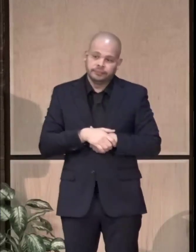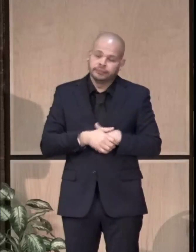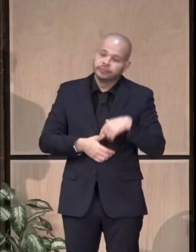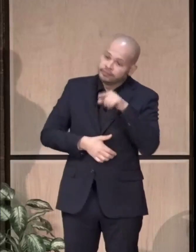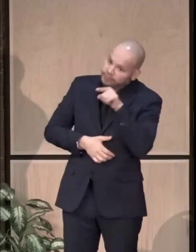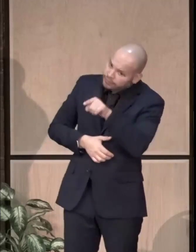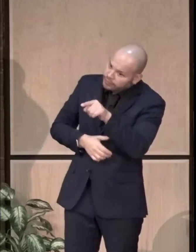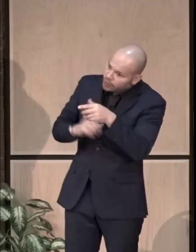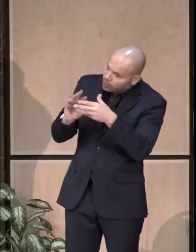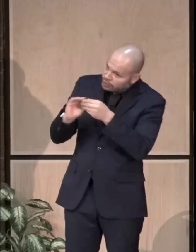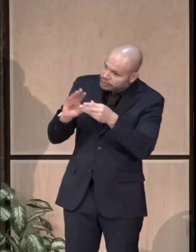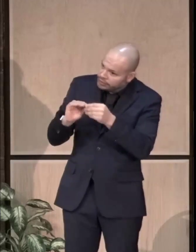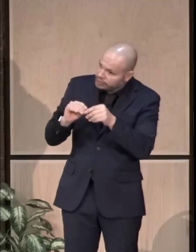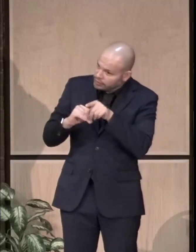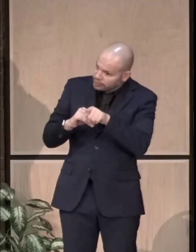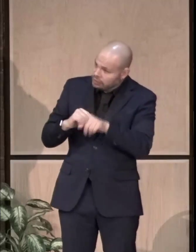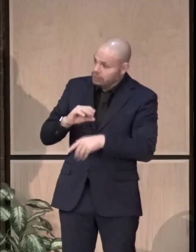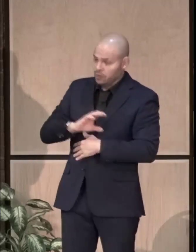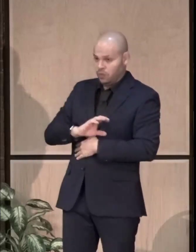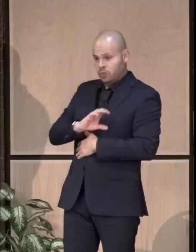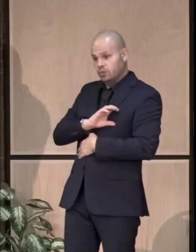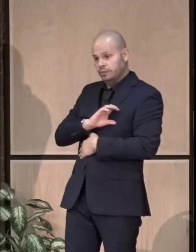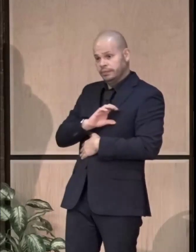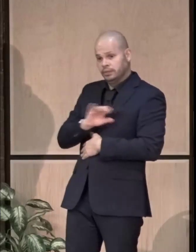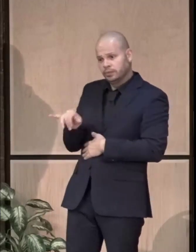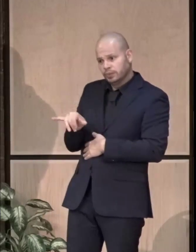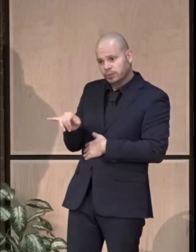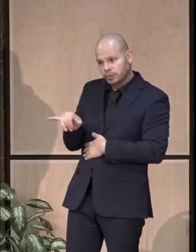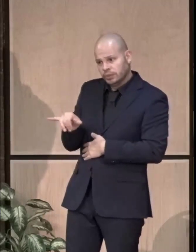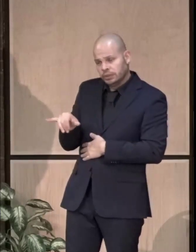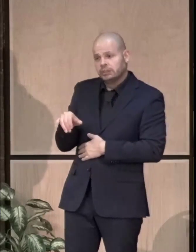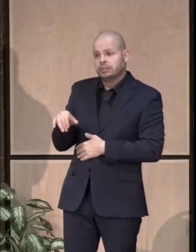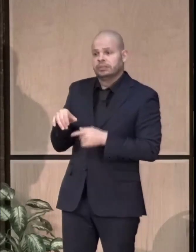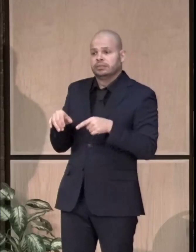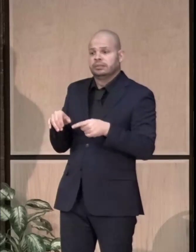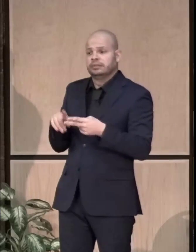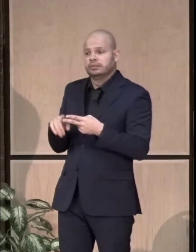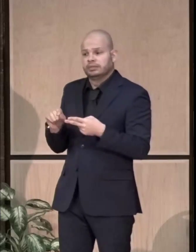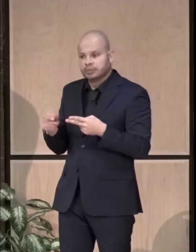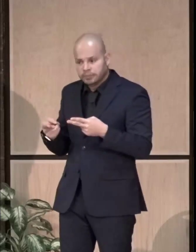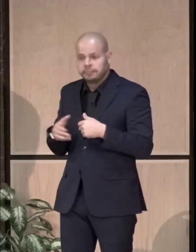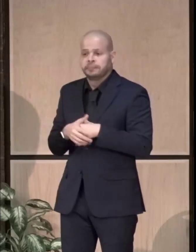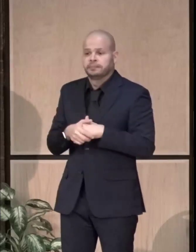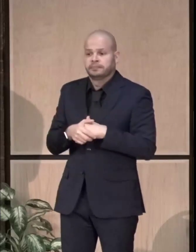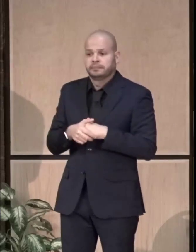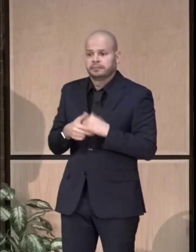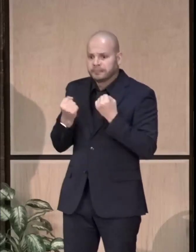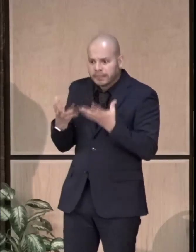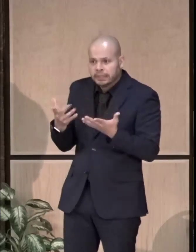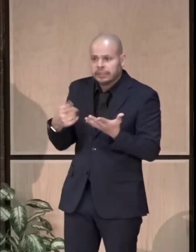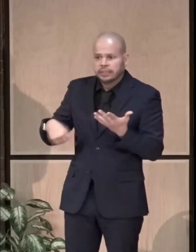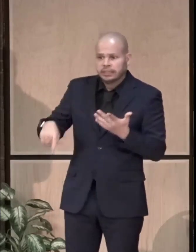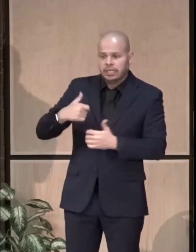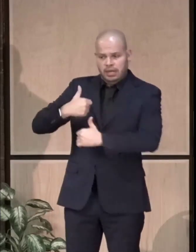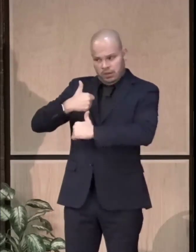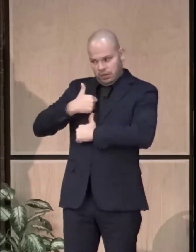a law enforcement officer, and you have multiple law enforcement officers in your unit, right?